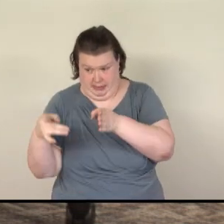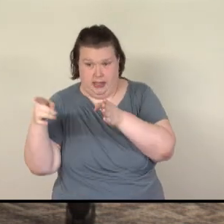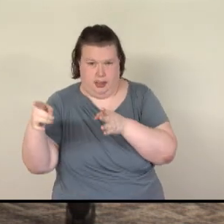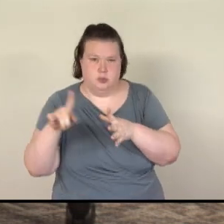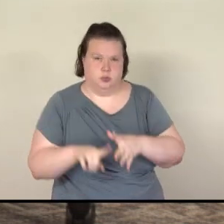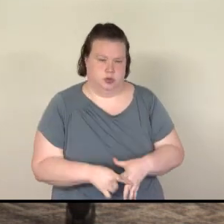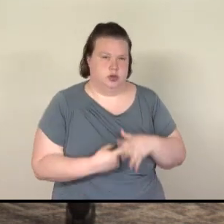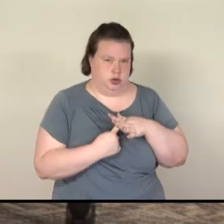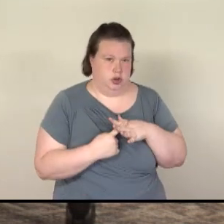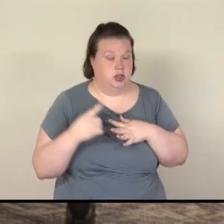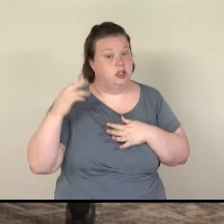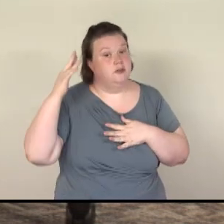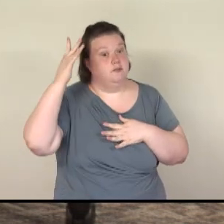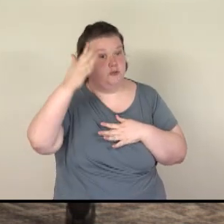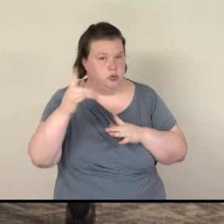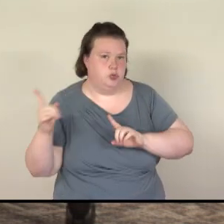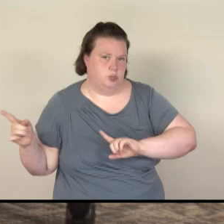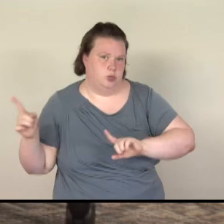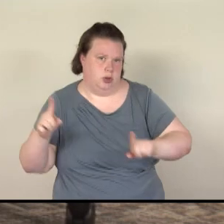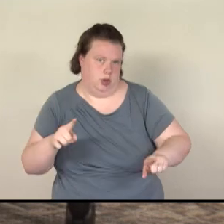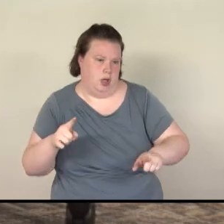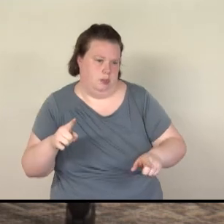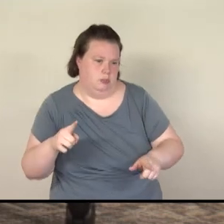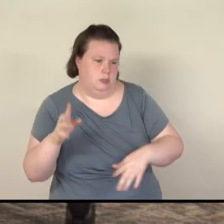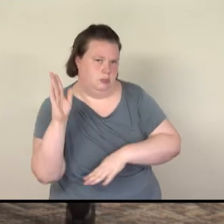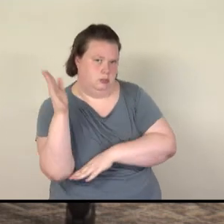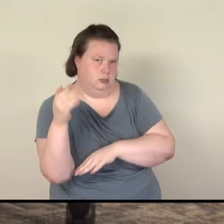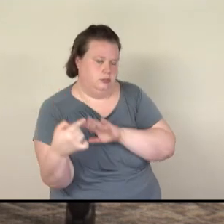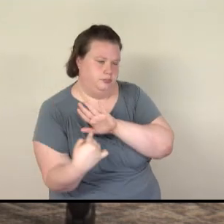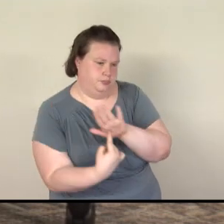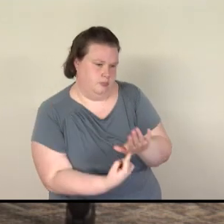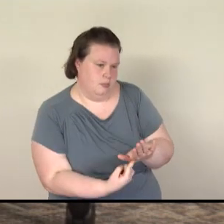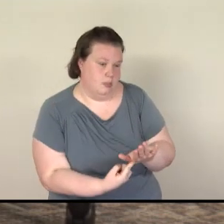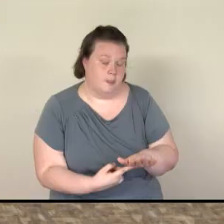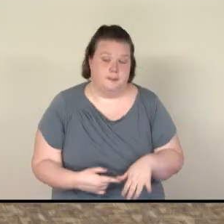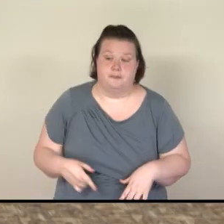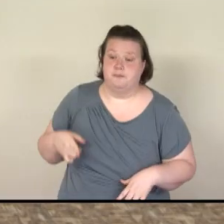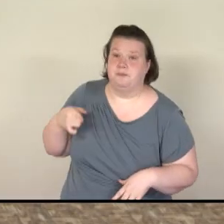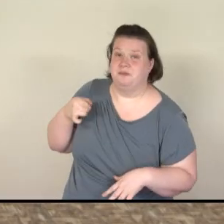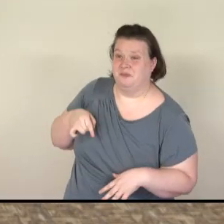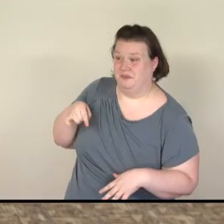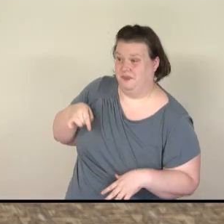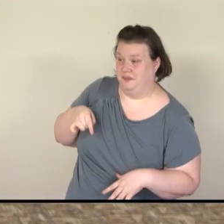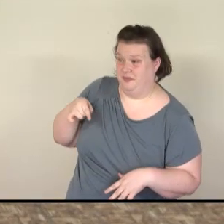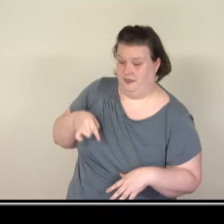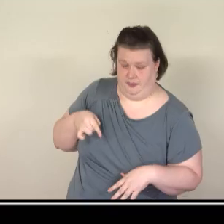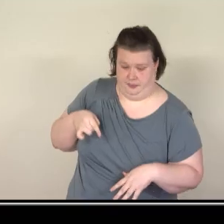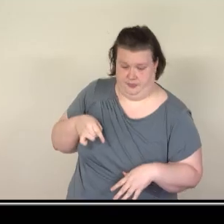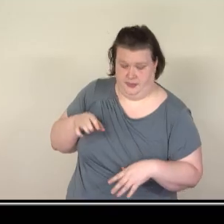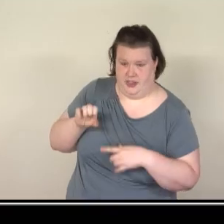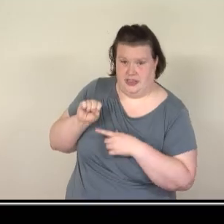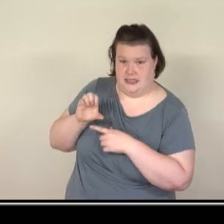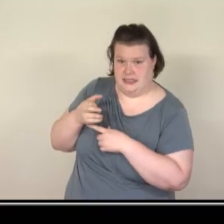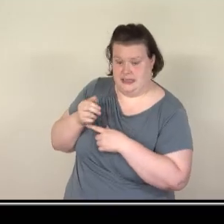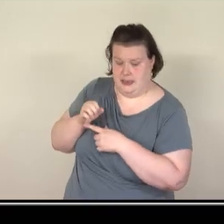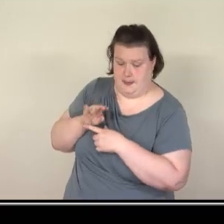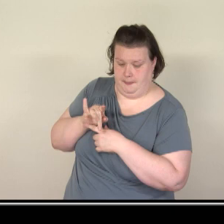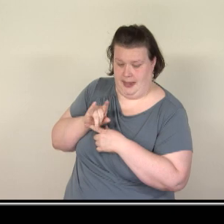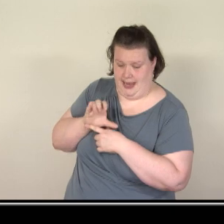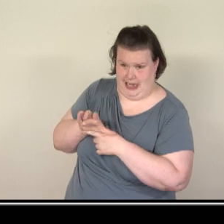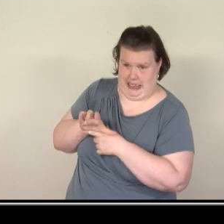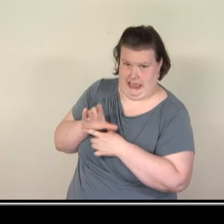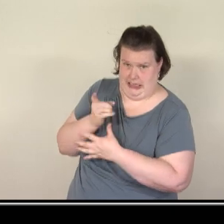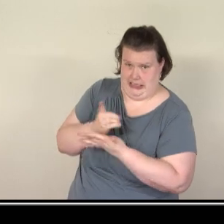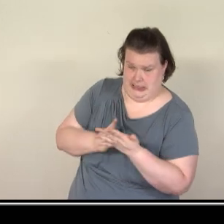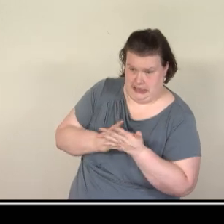and we'll come in a future meeting to present that. But schematic, this is schematic design. What you're seeing, yeah. So this is